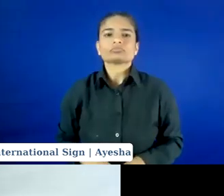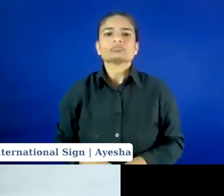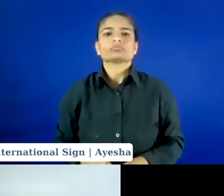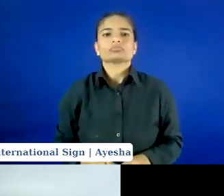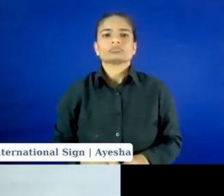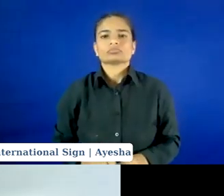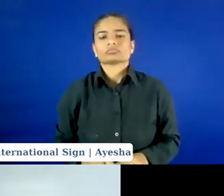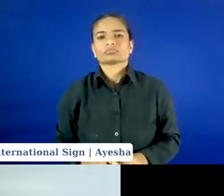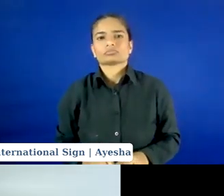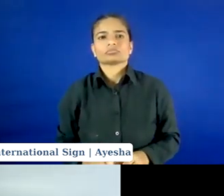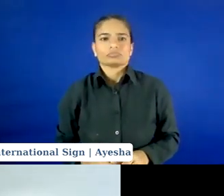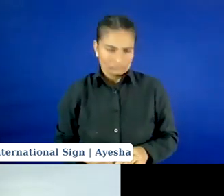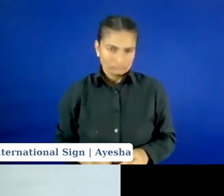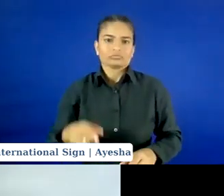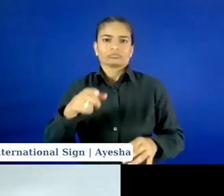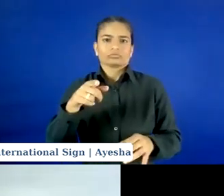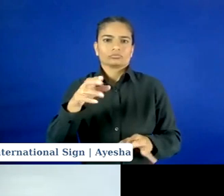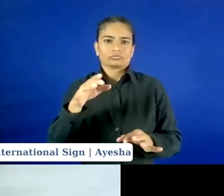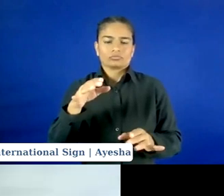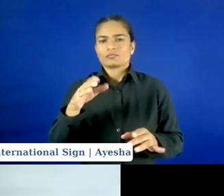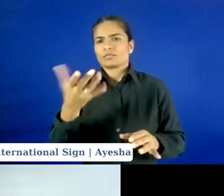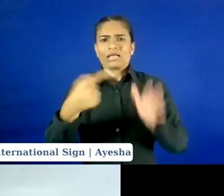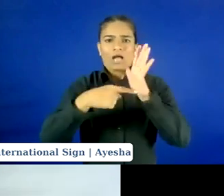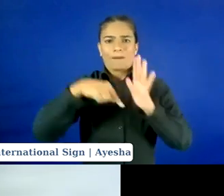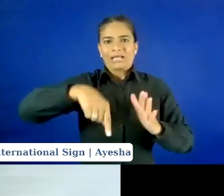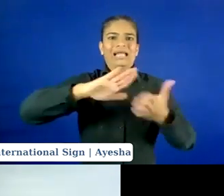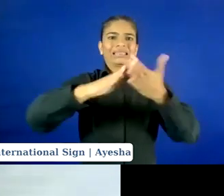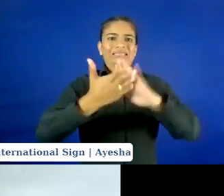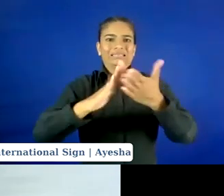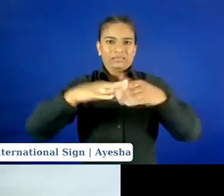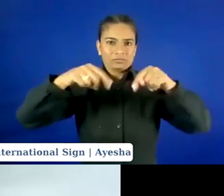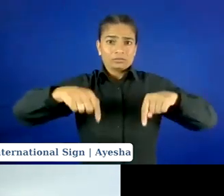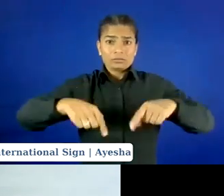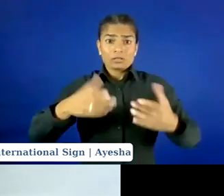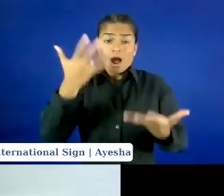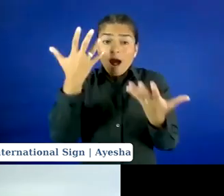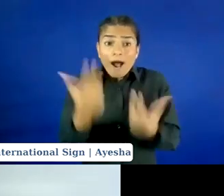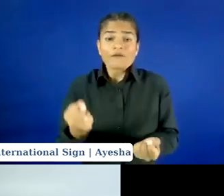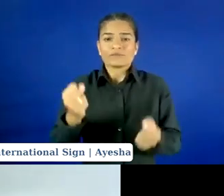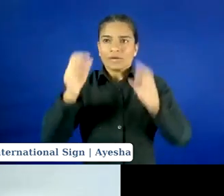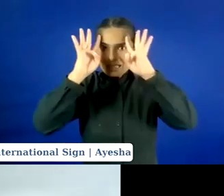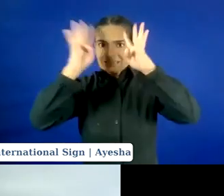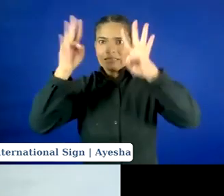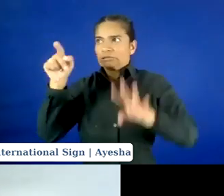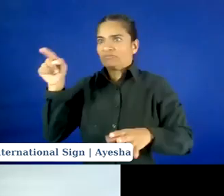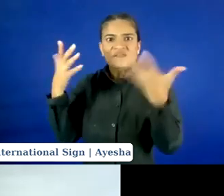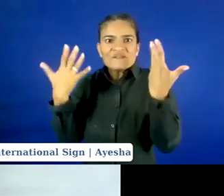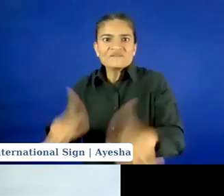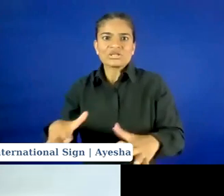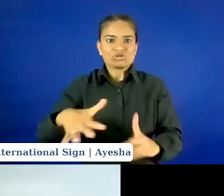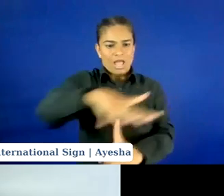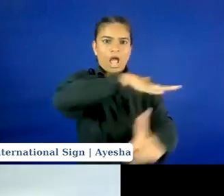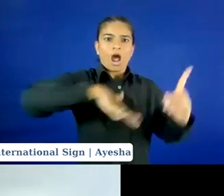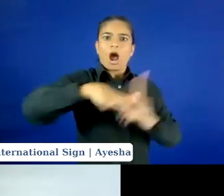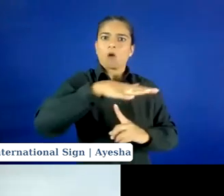we find these incentives being utilized in areas, you know, peri-urban areas, for